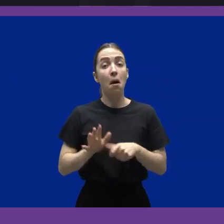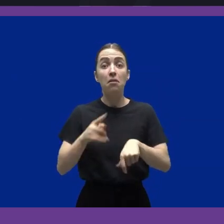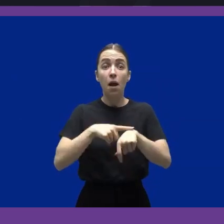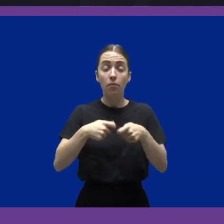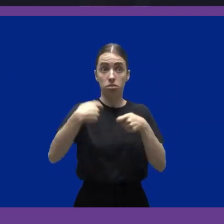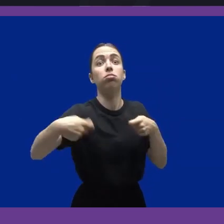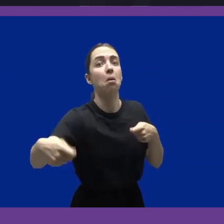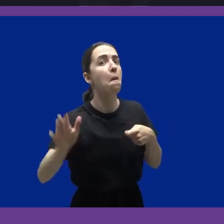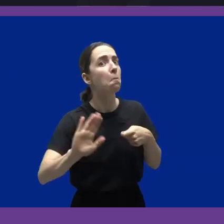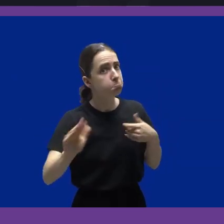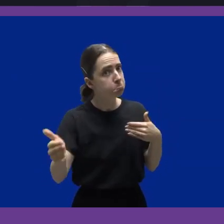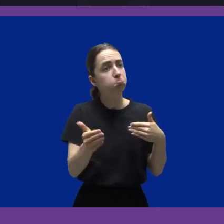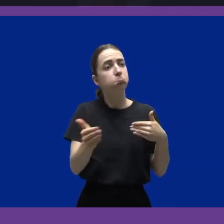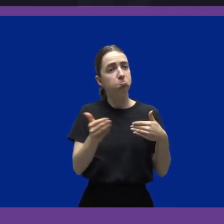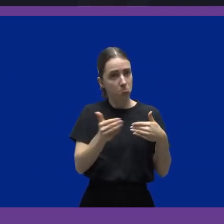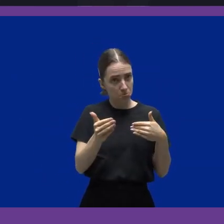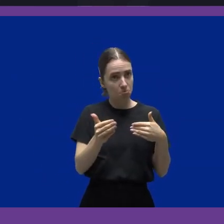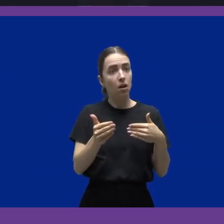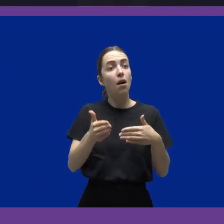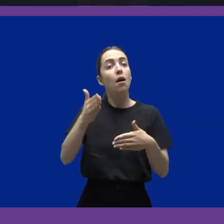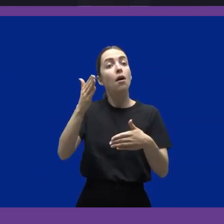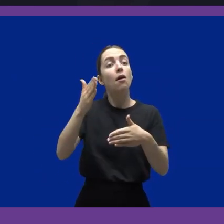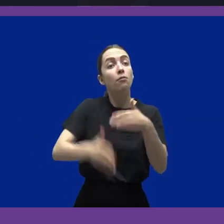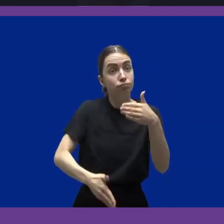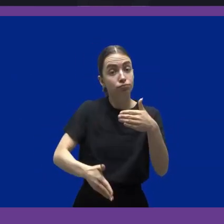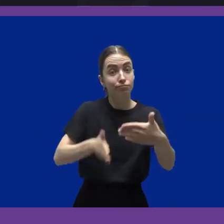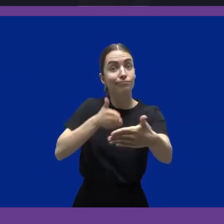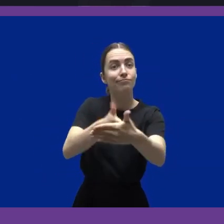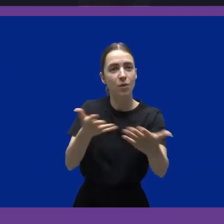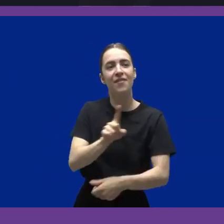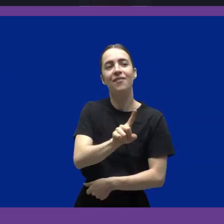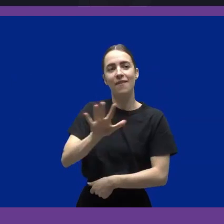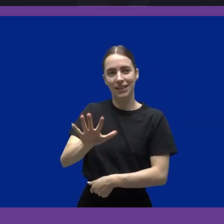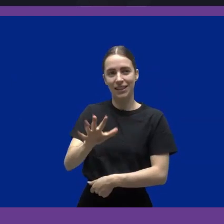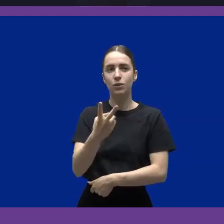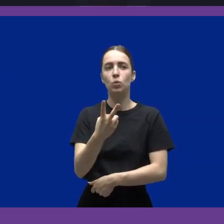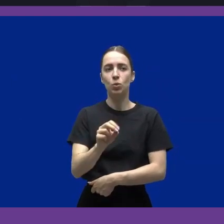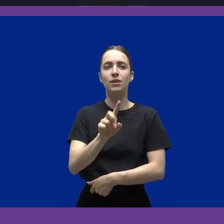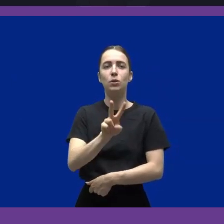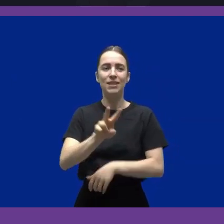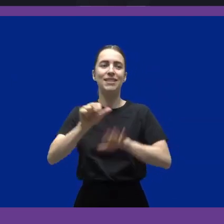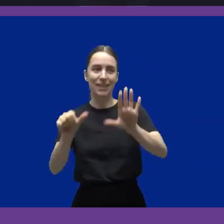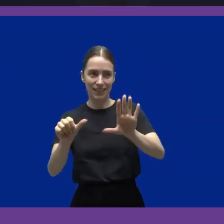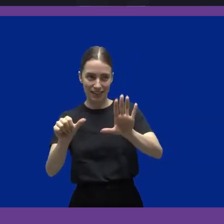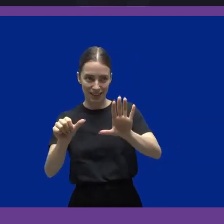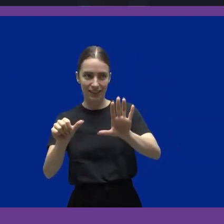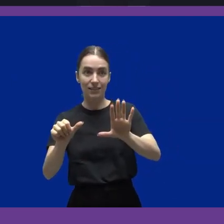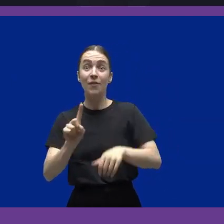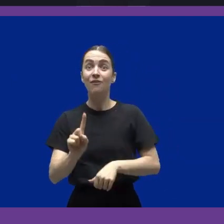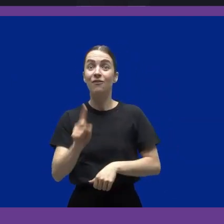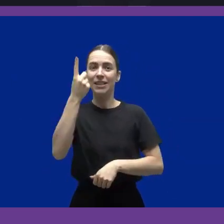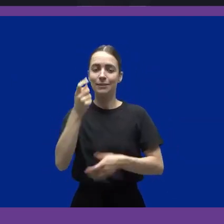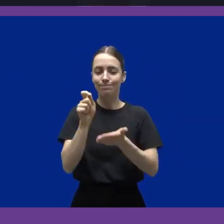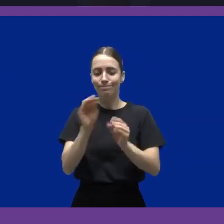in November 2024. The second draft was produced in April 2025. And right now,